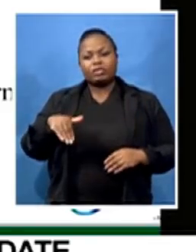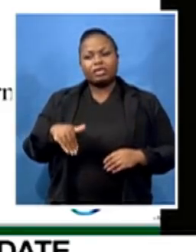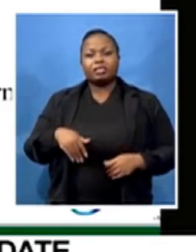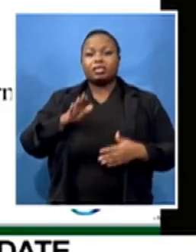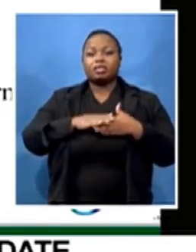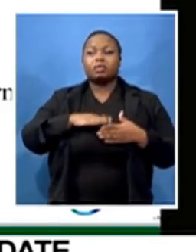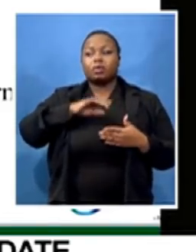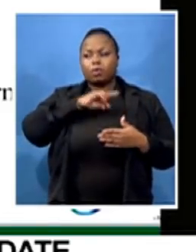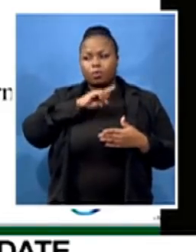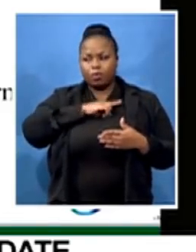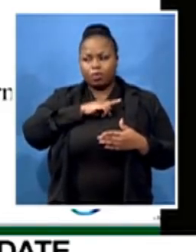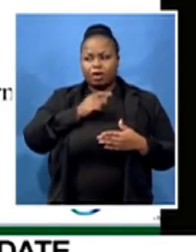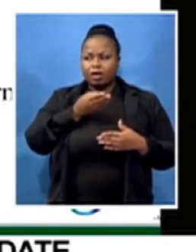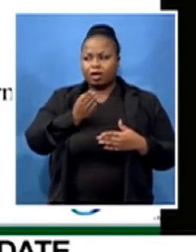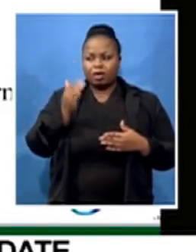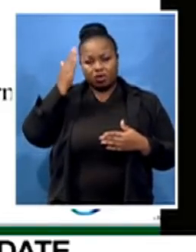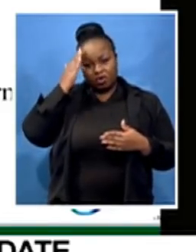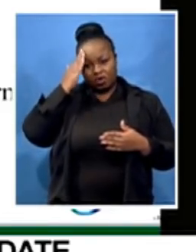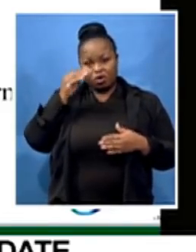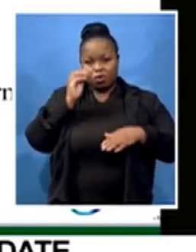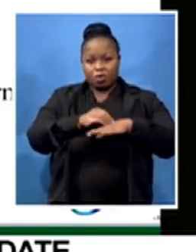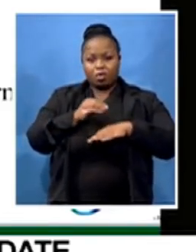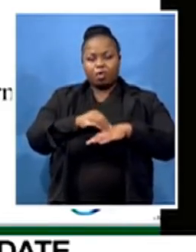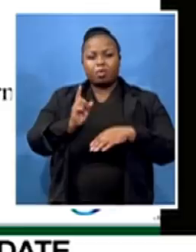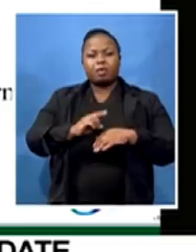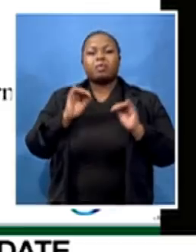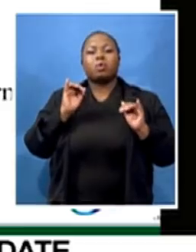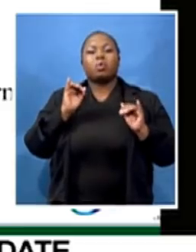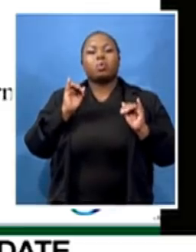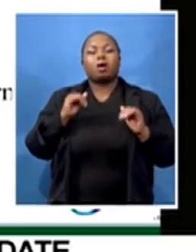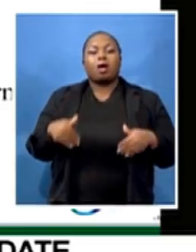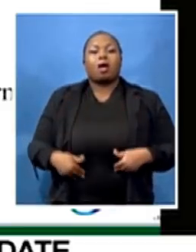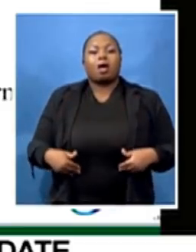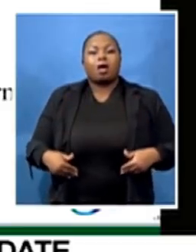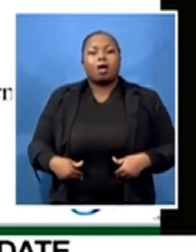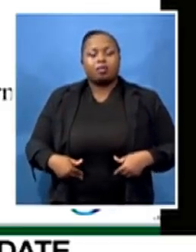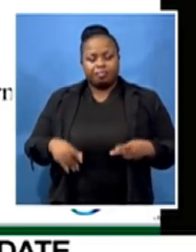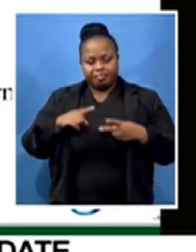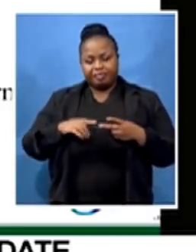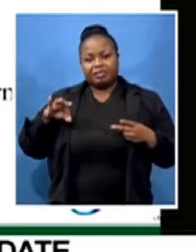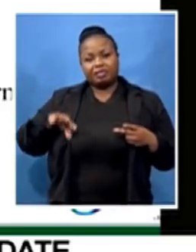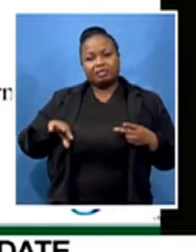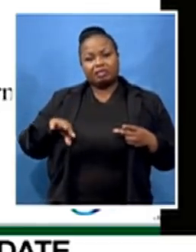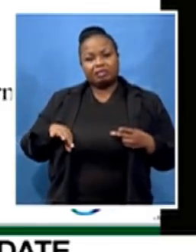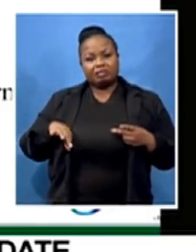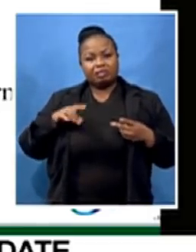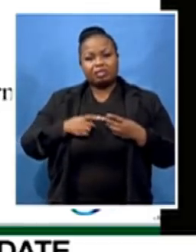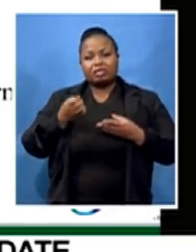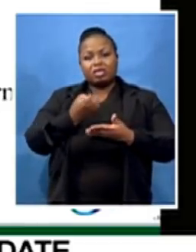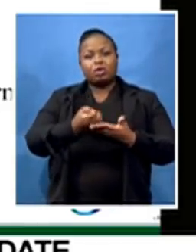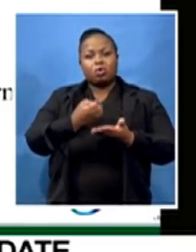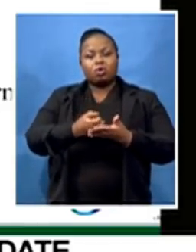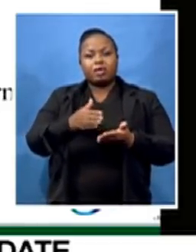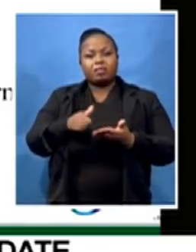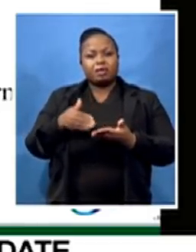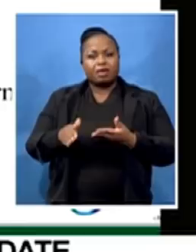of crisis on hunger, on income, on economic recession, and also social distress with